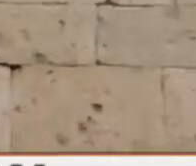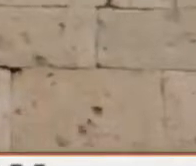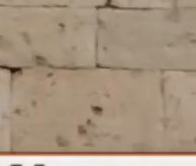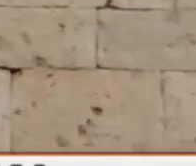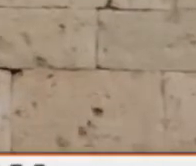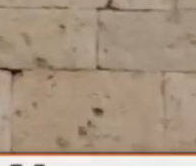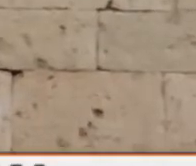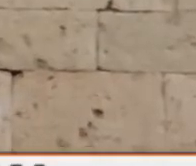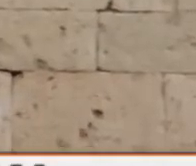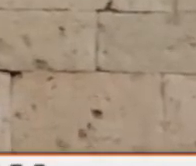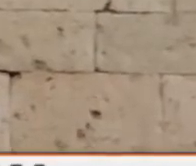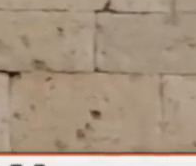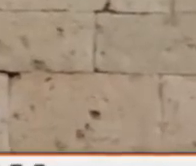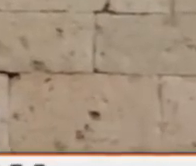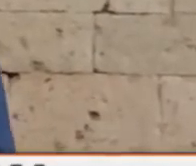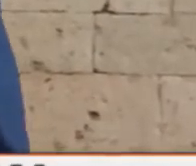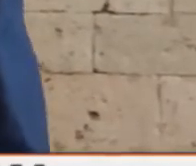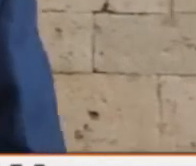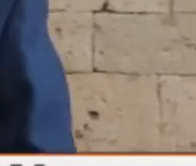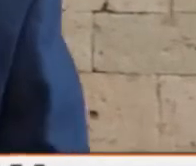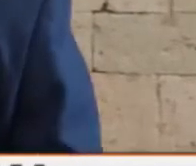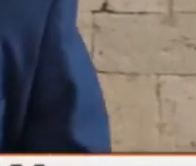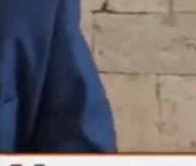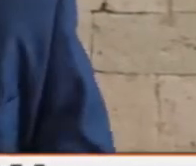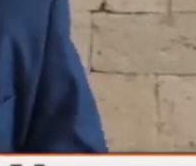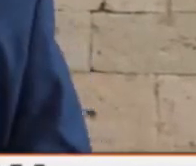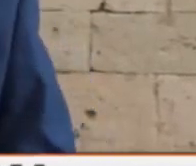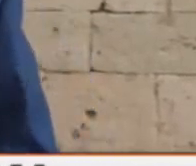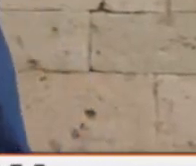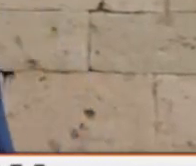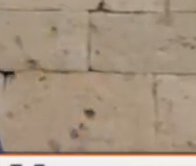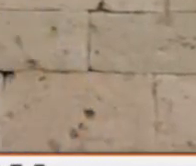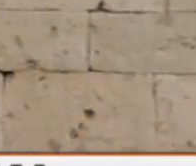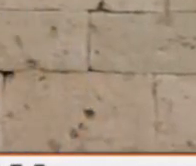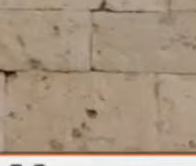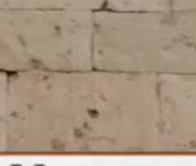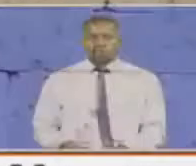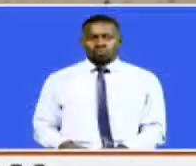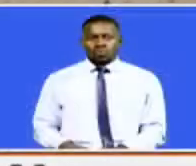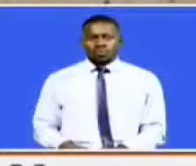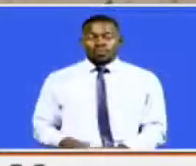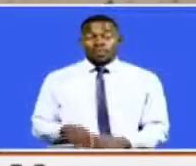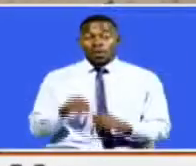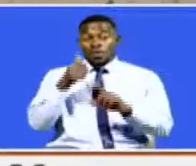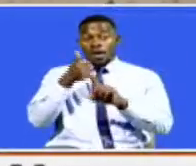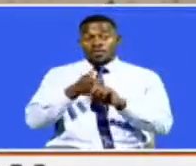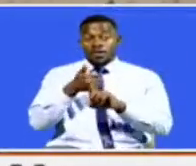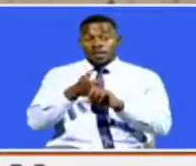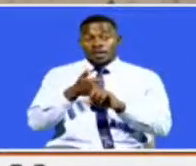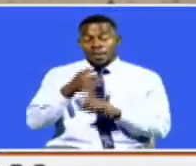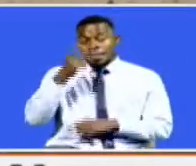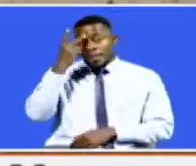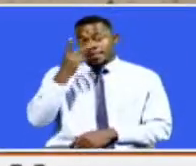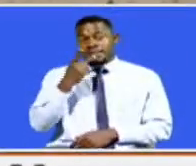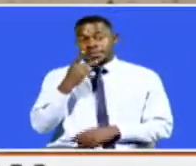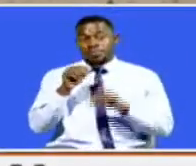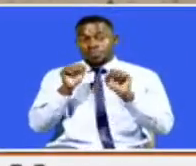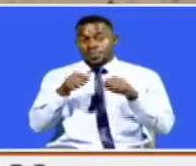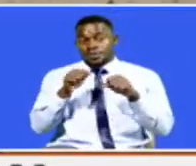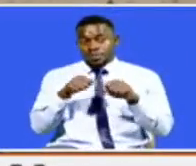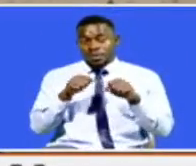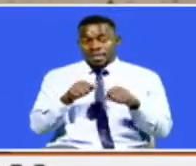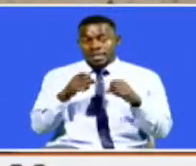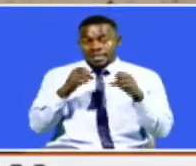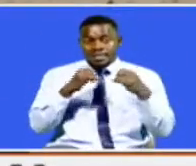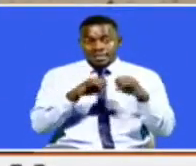Evolving towards the world of technology, so we advocate that parents to adopt the virtual schooling mode, because in